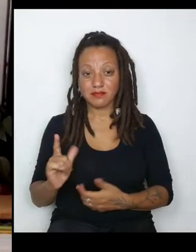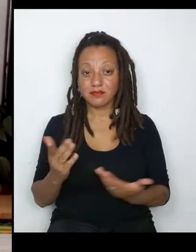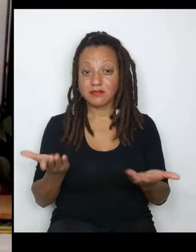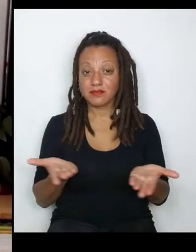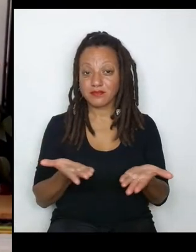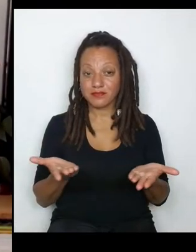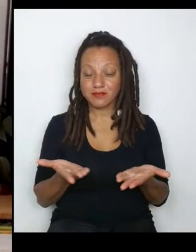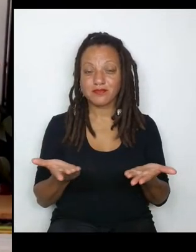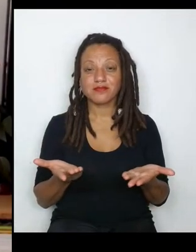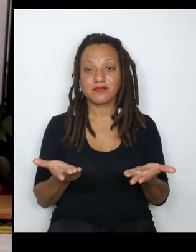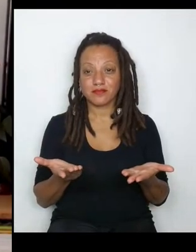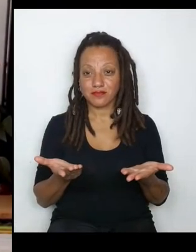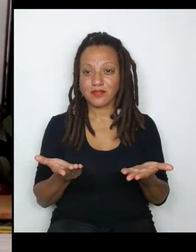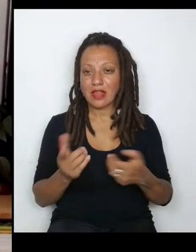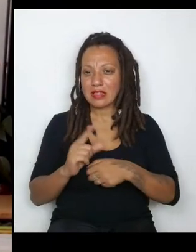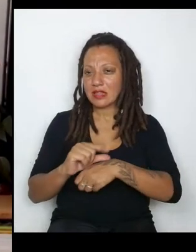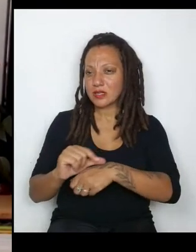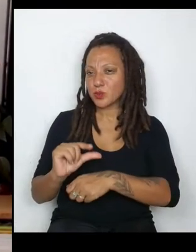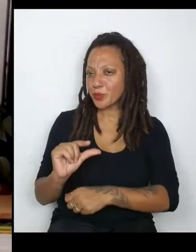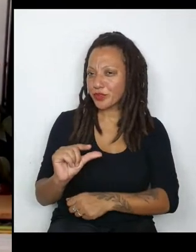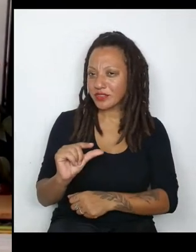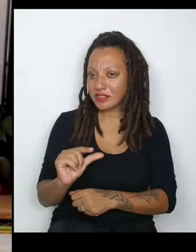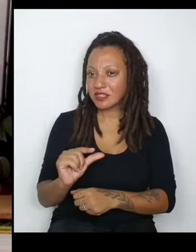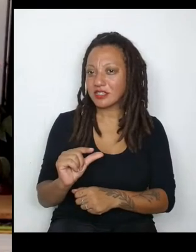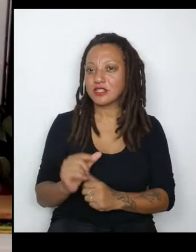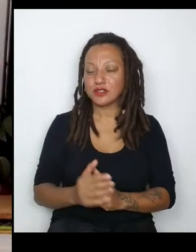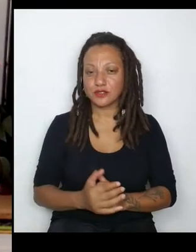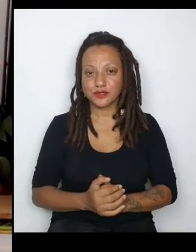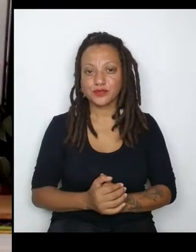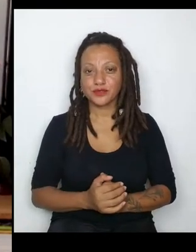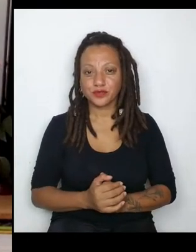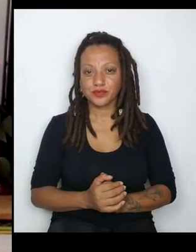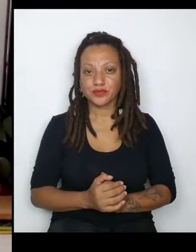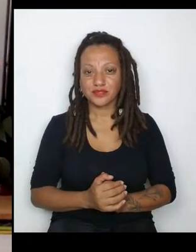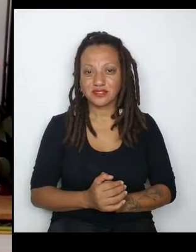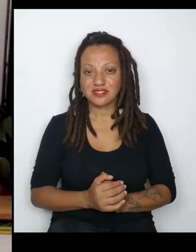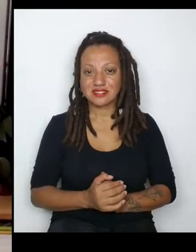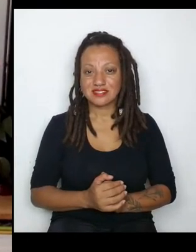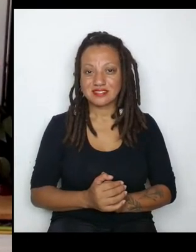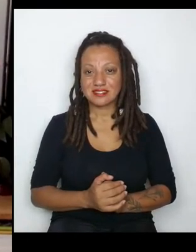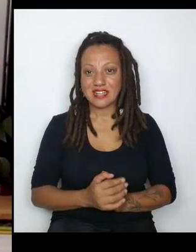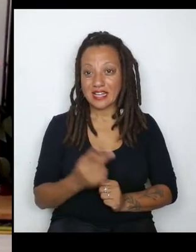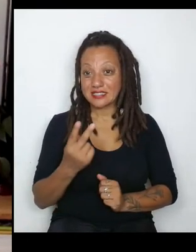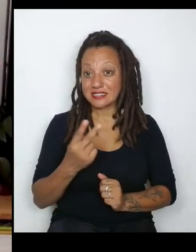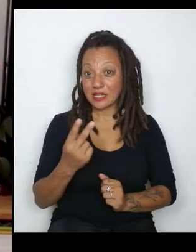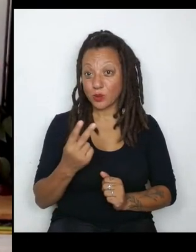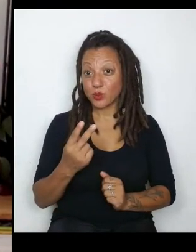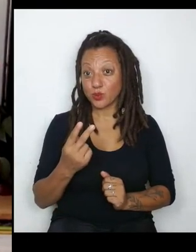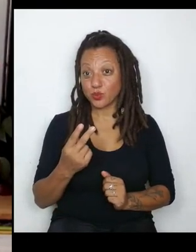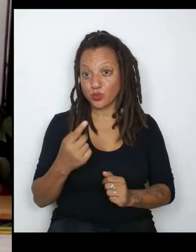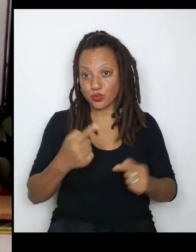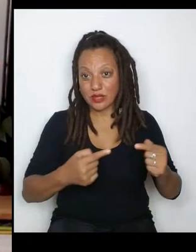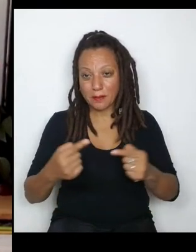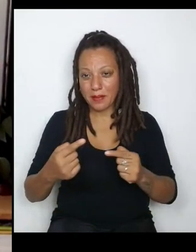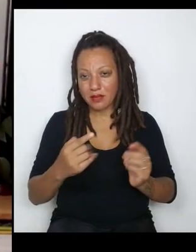thank you very much abigail we are a little bit behind our schedule